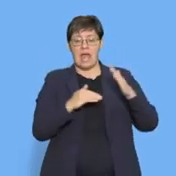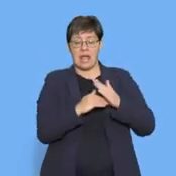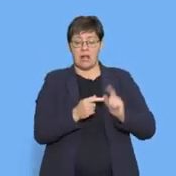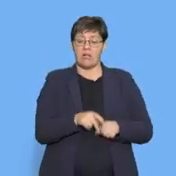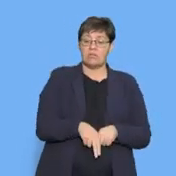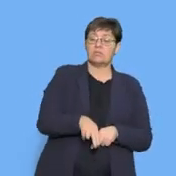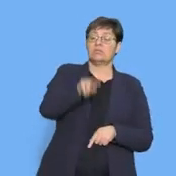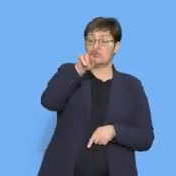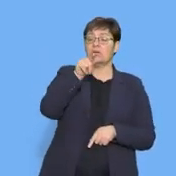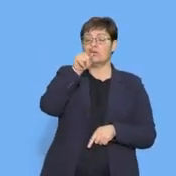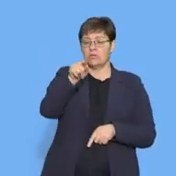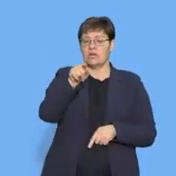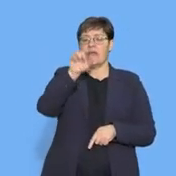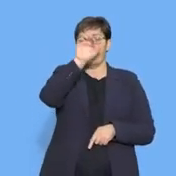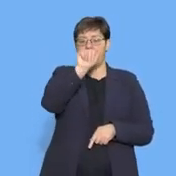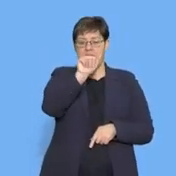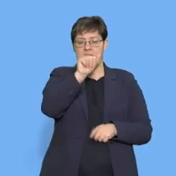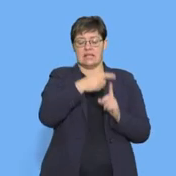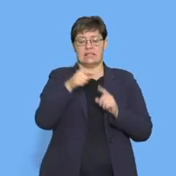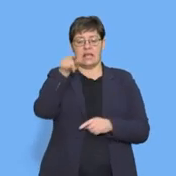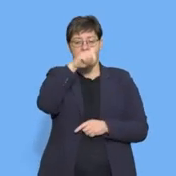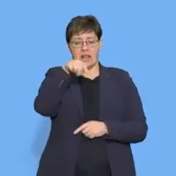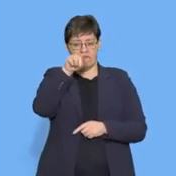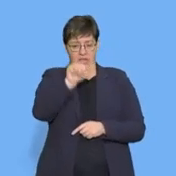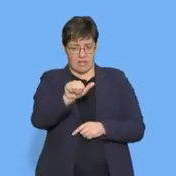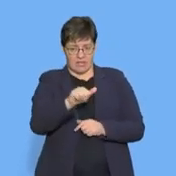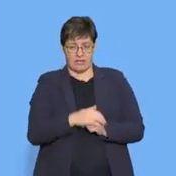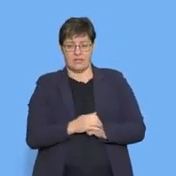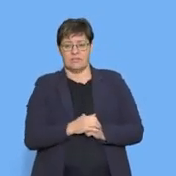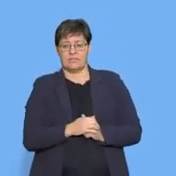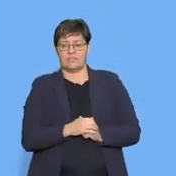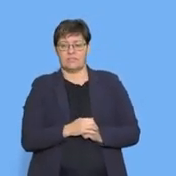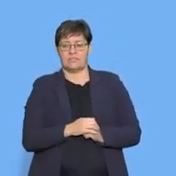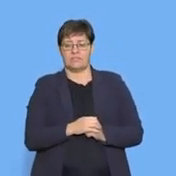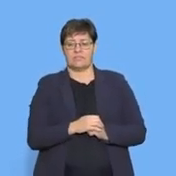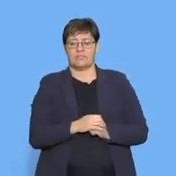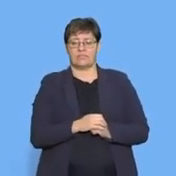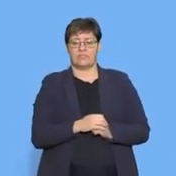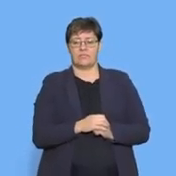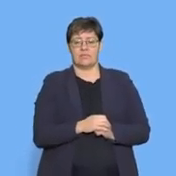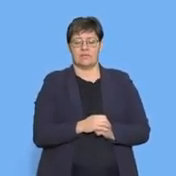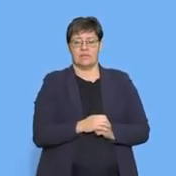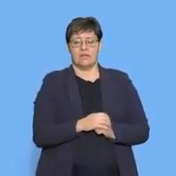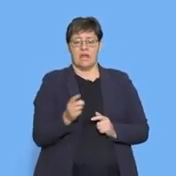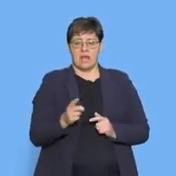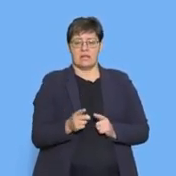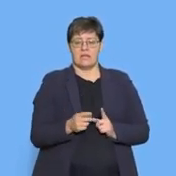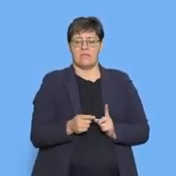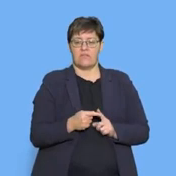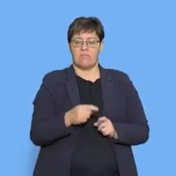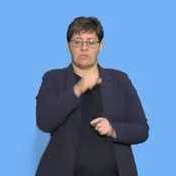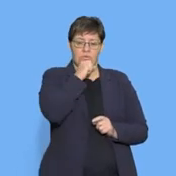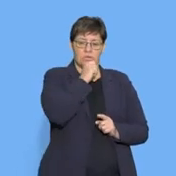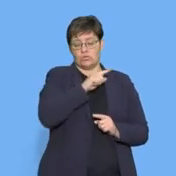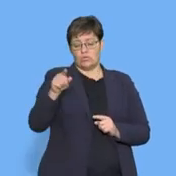of elevation from George to A is alpha, so this big angle here is alpha, that one's alpha. And the